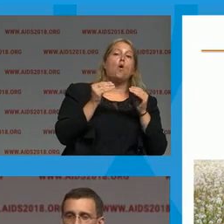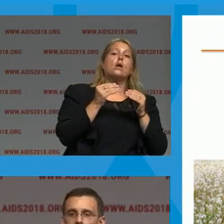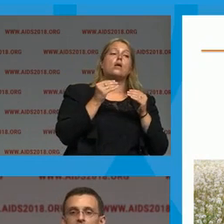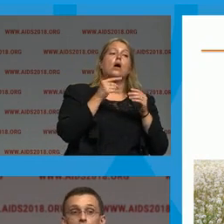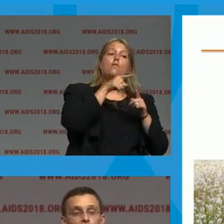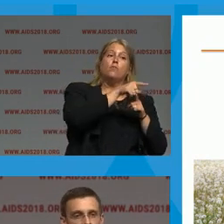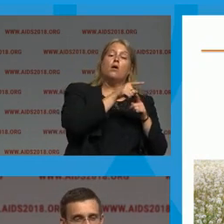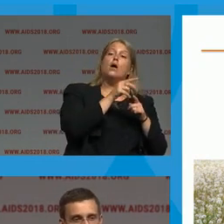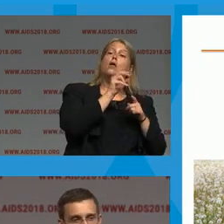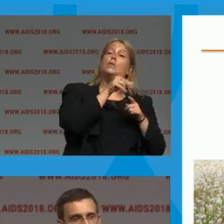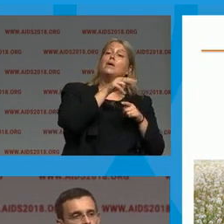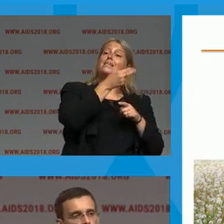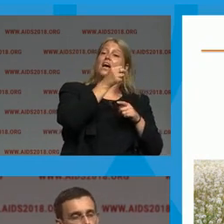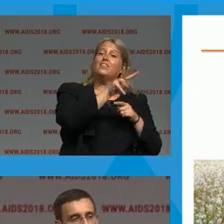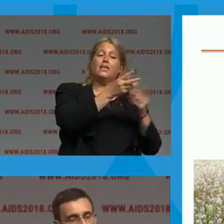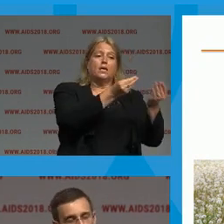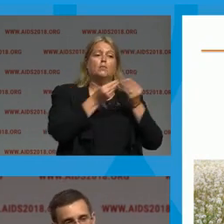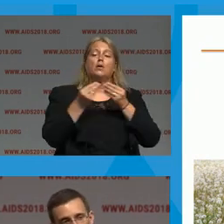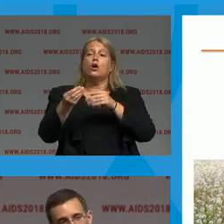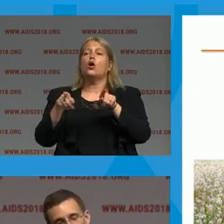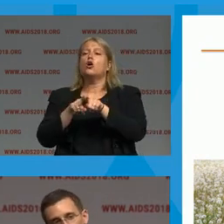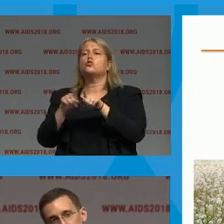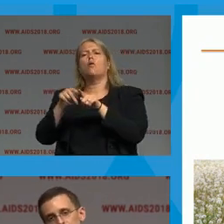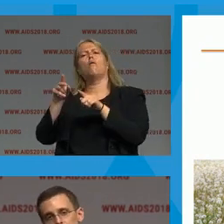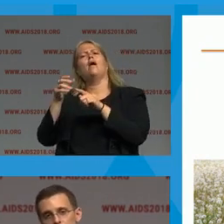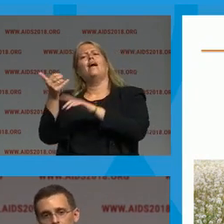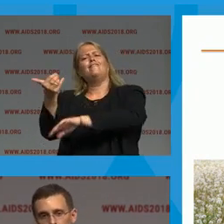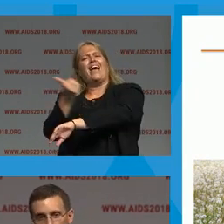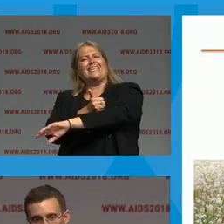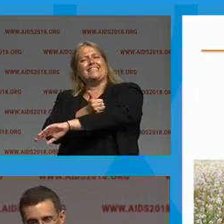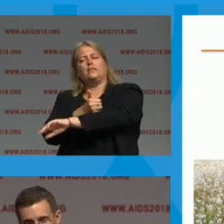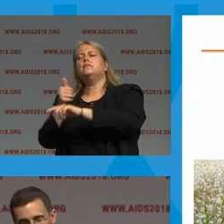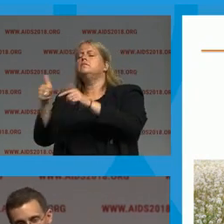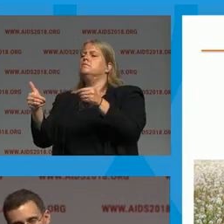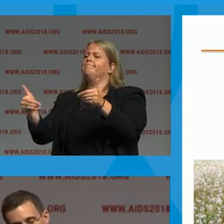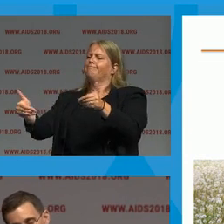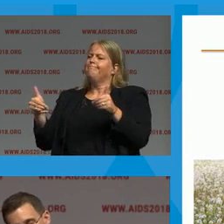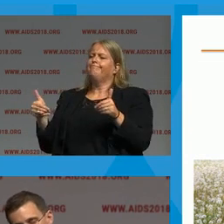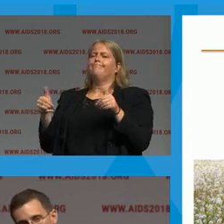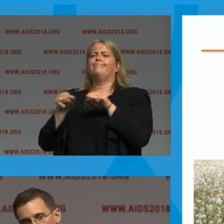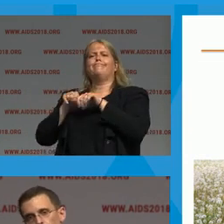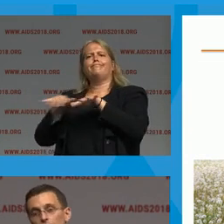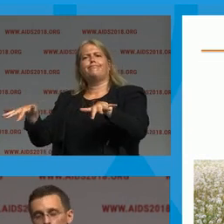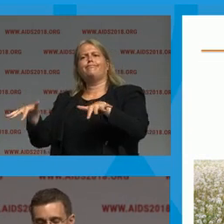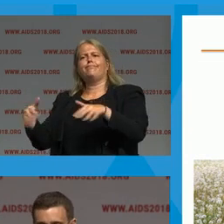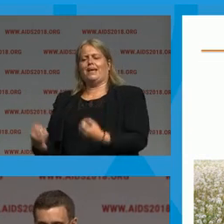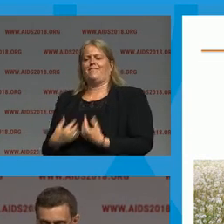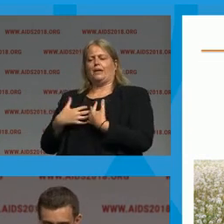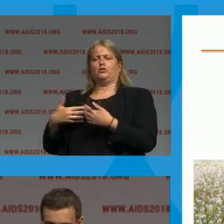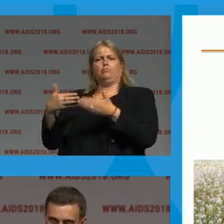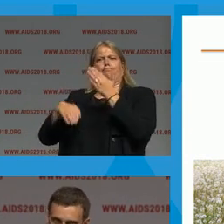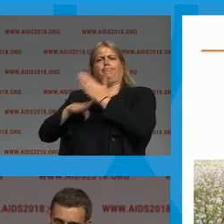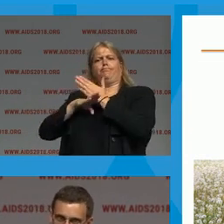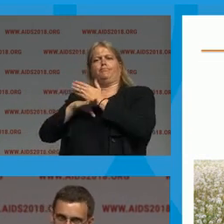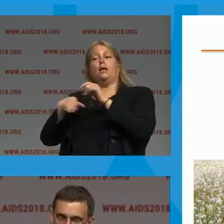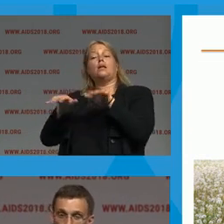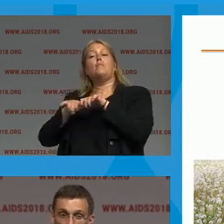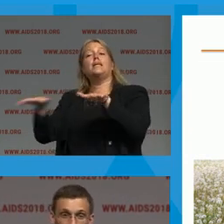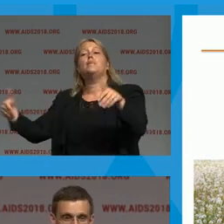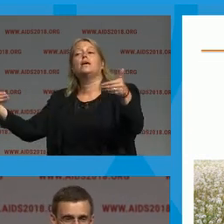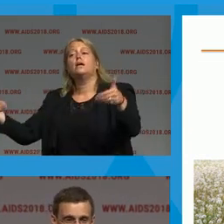now, and on vaccines to prevent new people from becoming infected and to curb the epidemic. We also need to focus